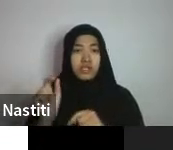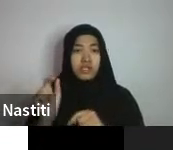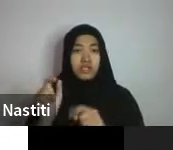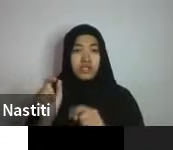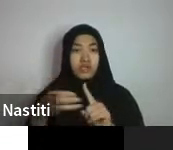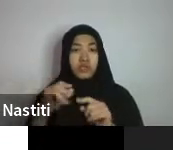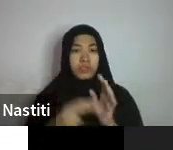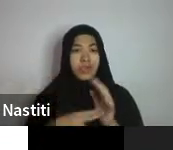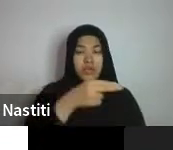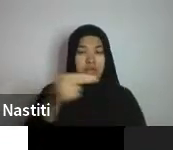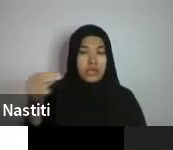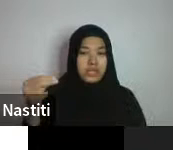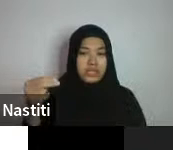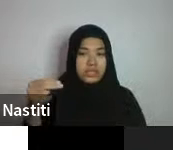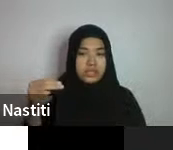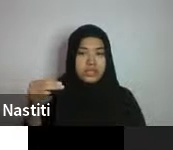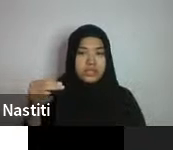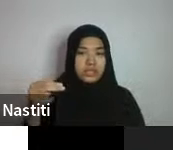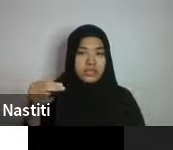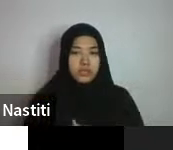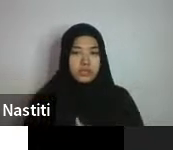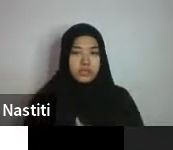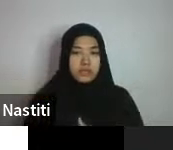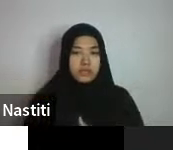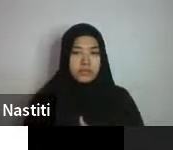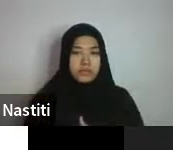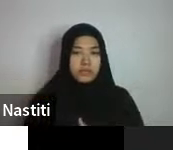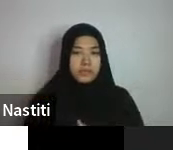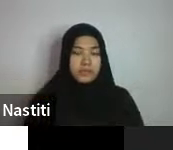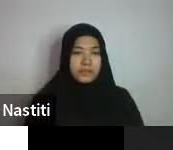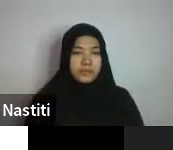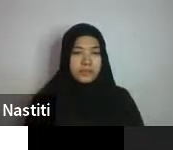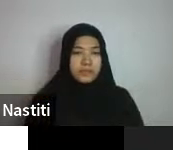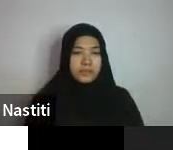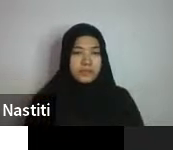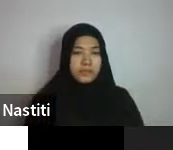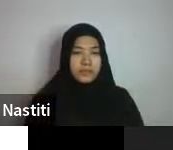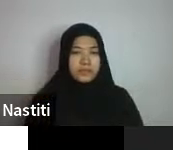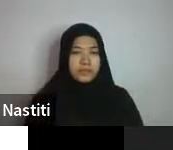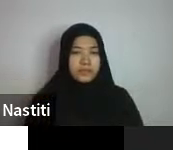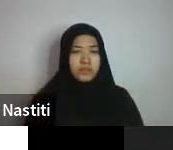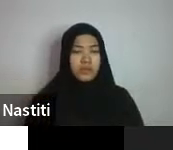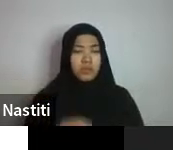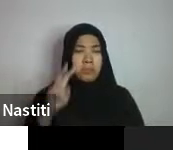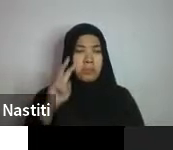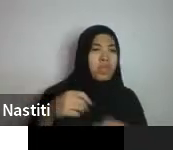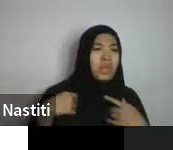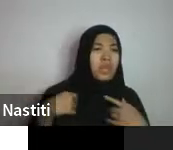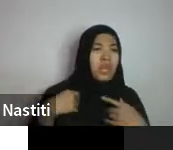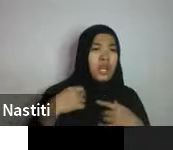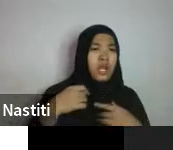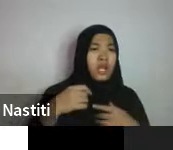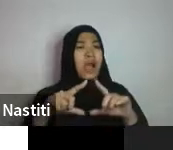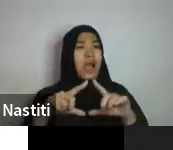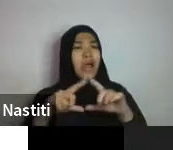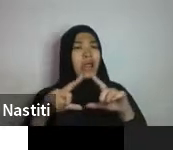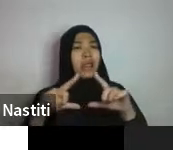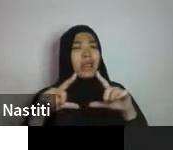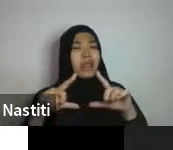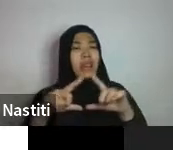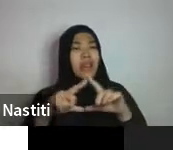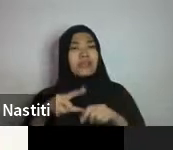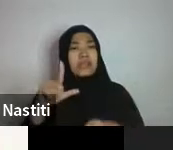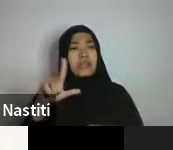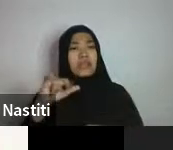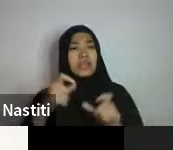comes with 2 big suitcases full of thorazine and an electroshock machine. And this is introduced in